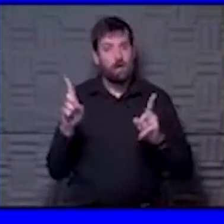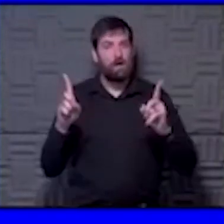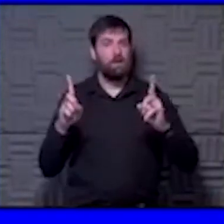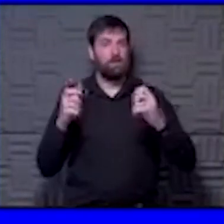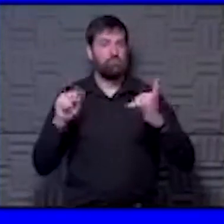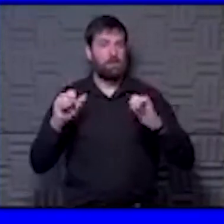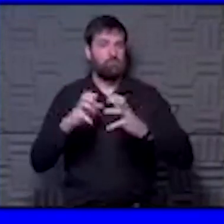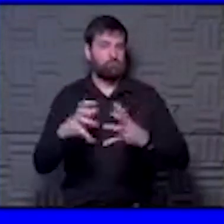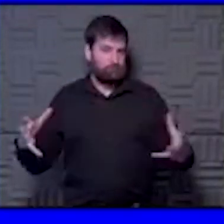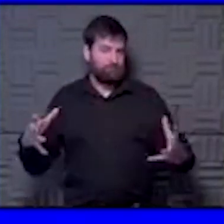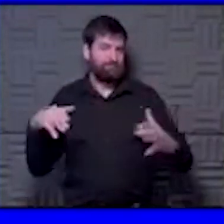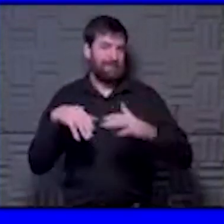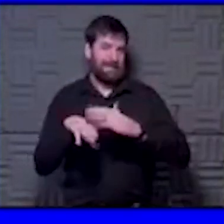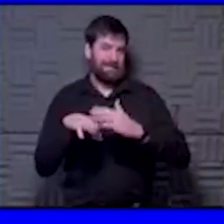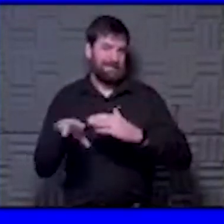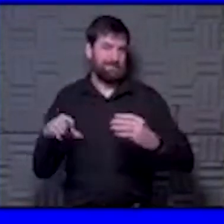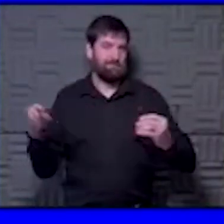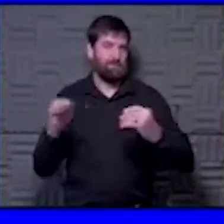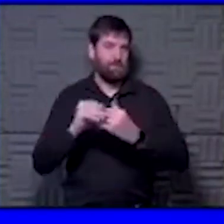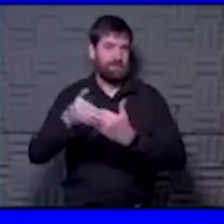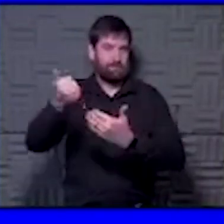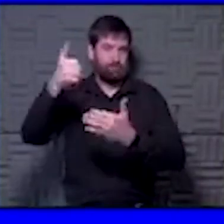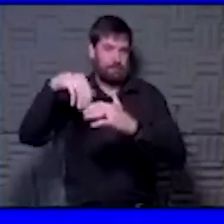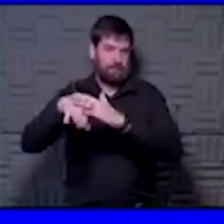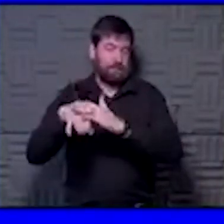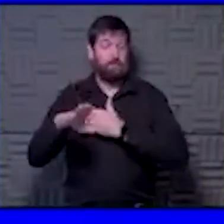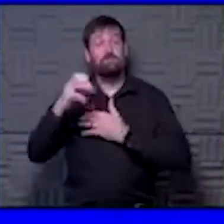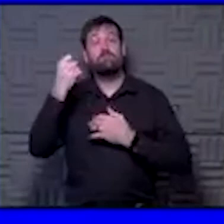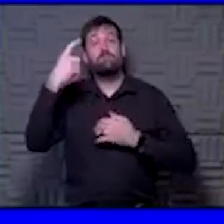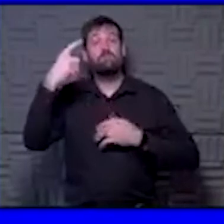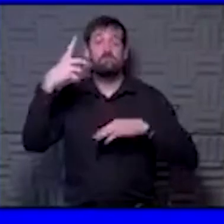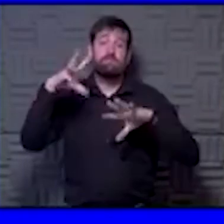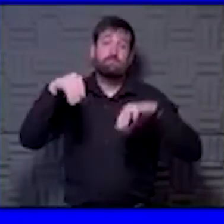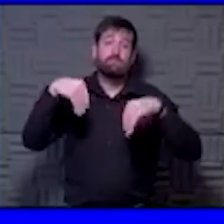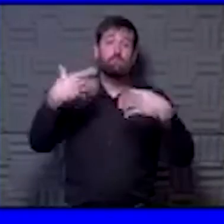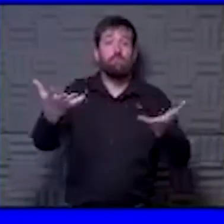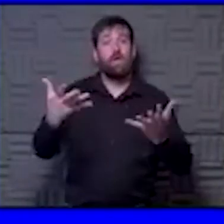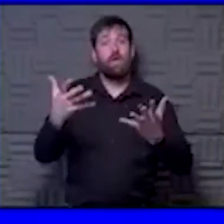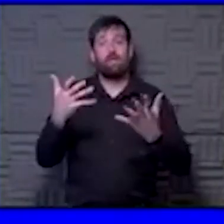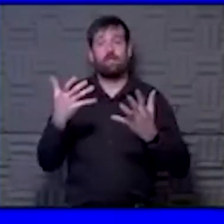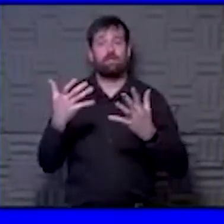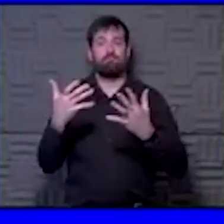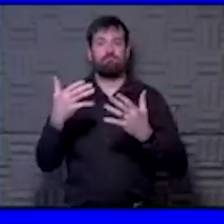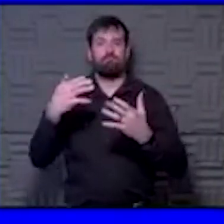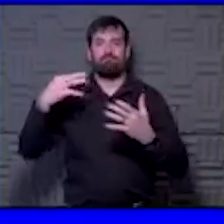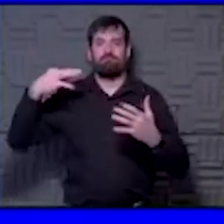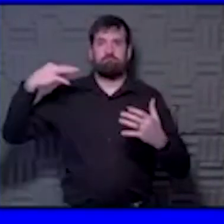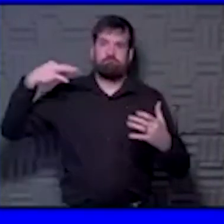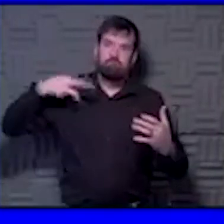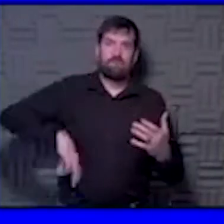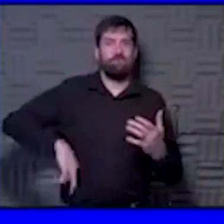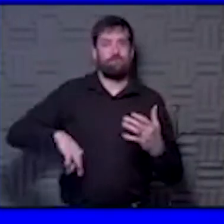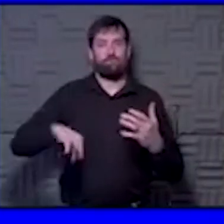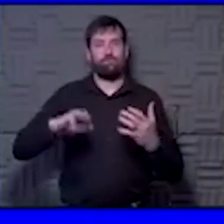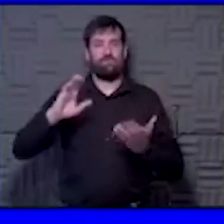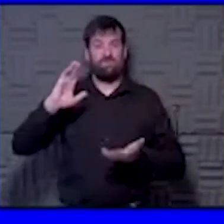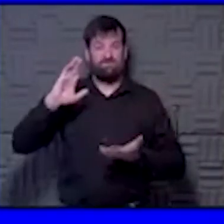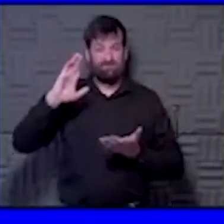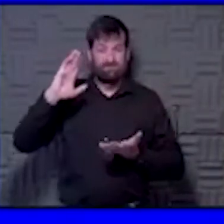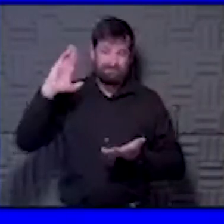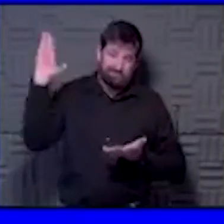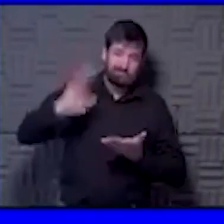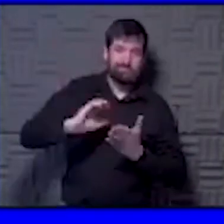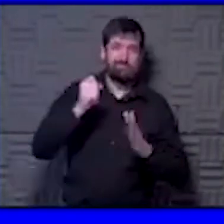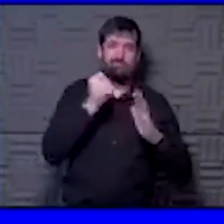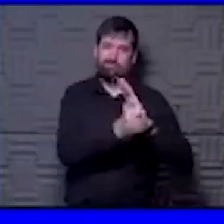to expand access as much as we can because I think it does provide beneficial effects and reduce